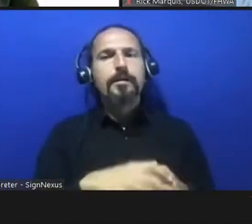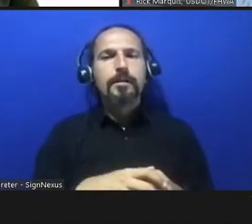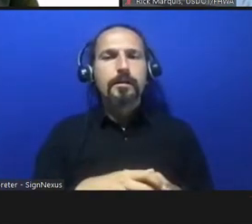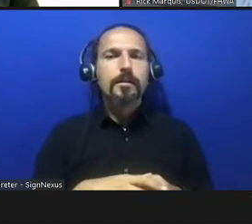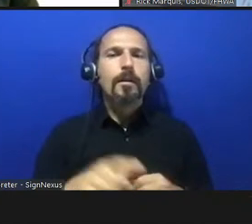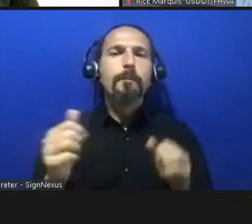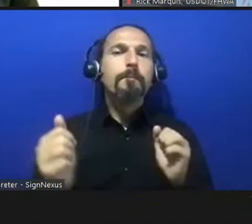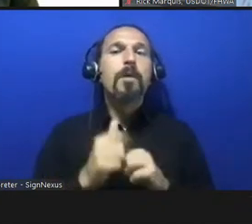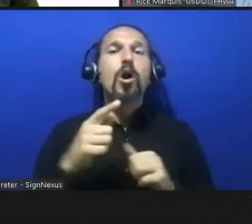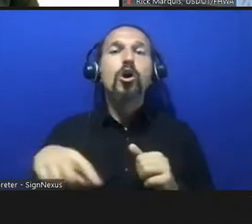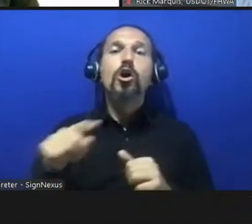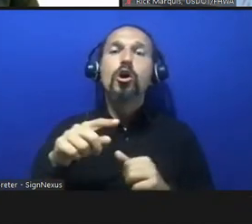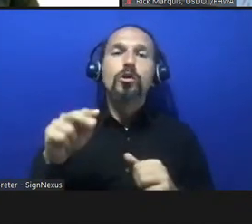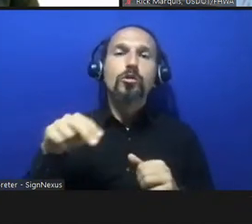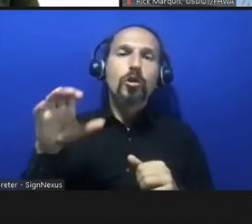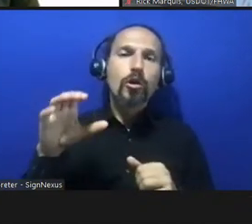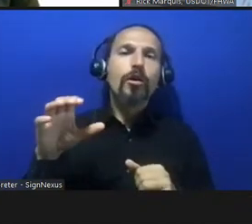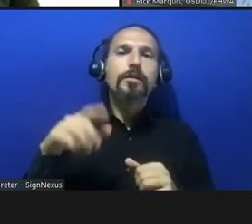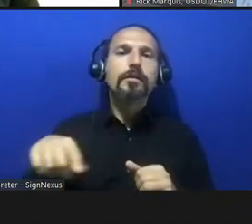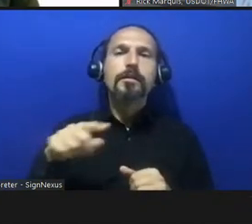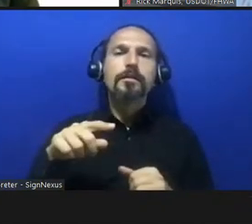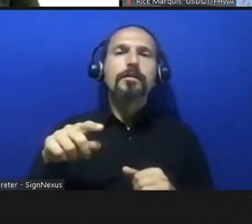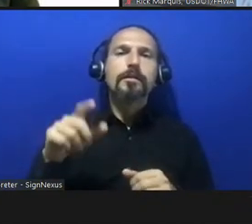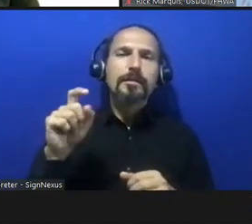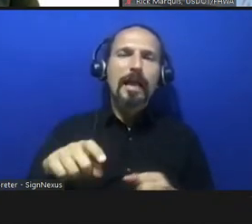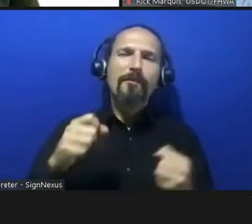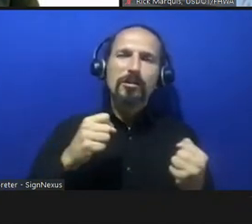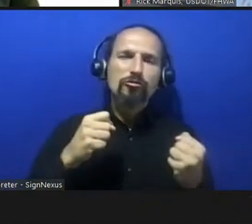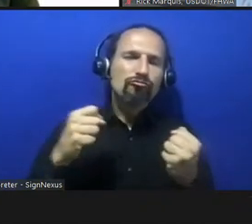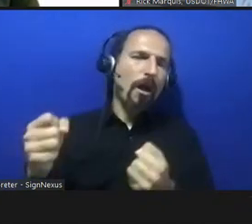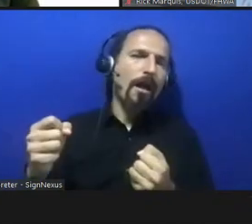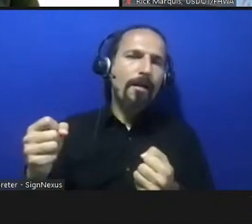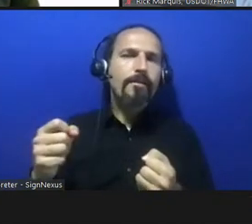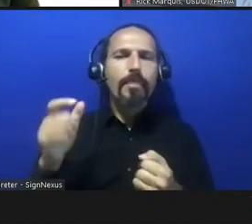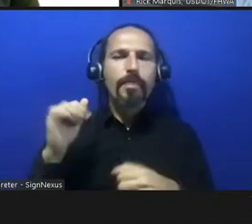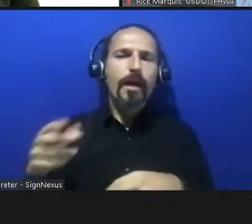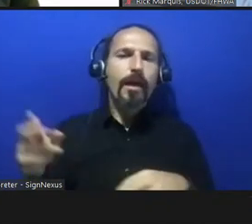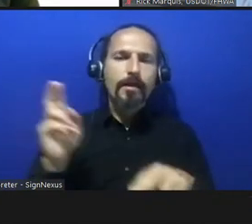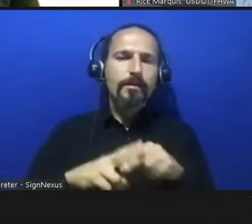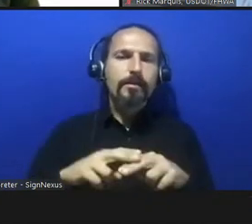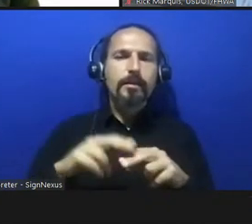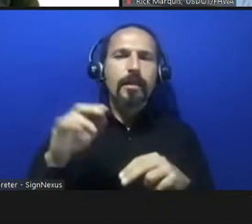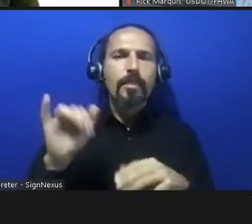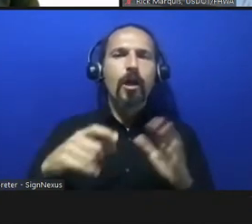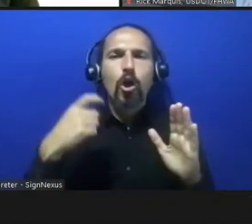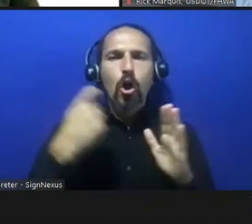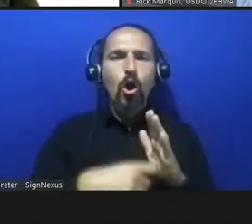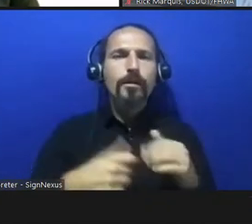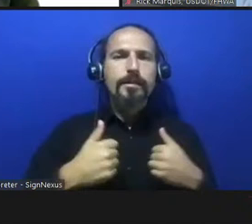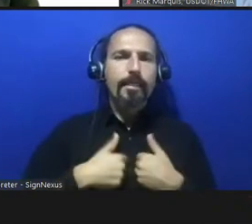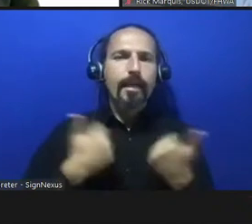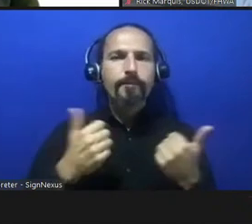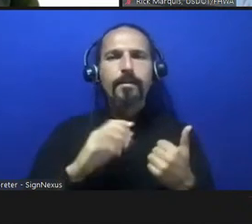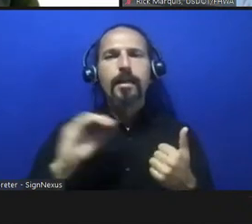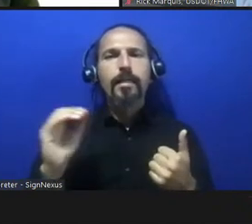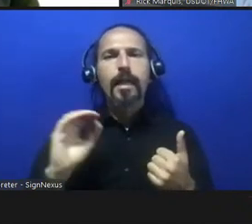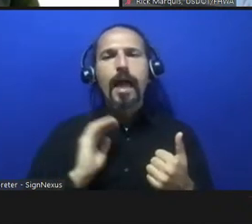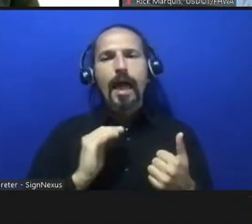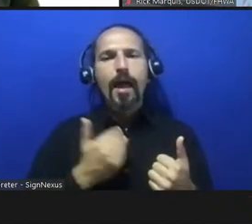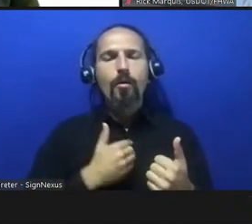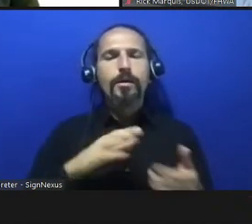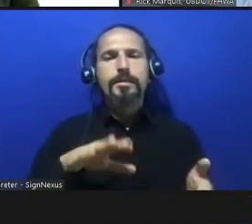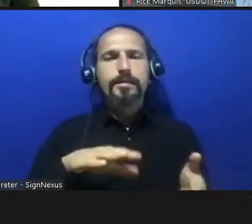new yorkers will also be forced to drive even more than they do right now massively increasing our cost of living as well as increasing our mortality